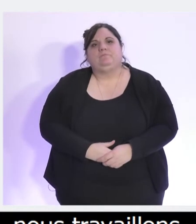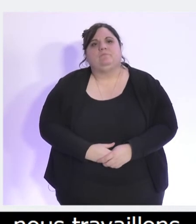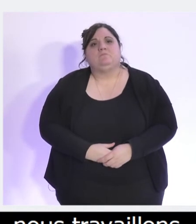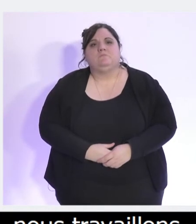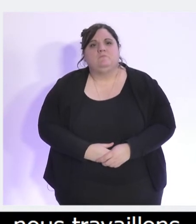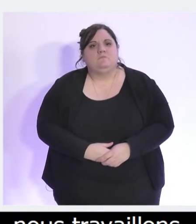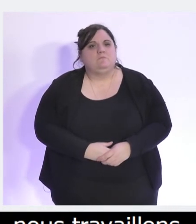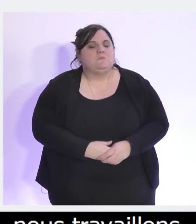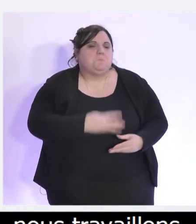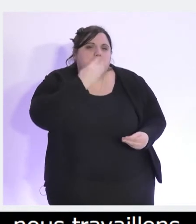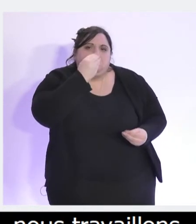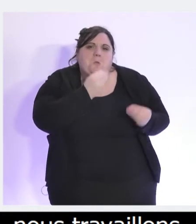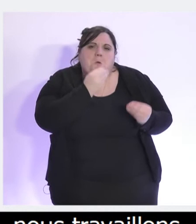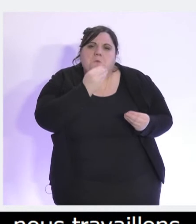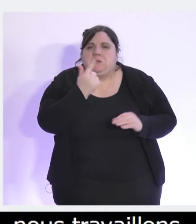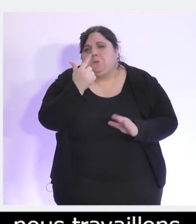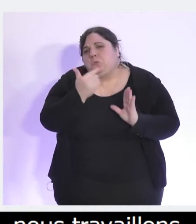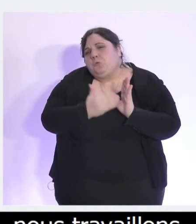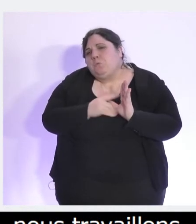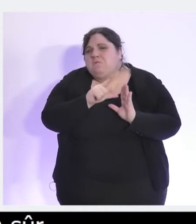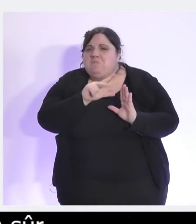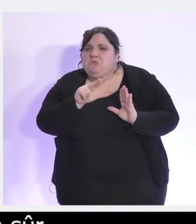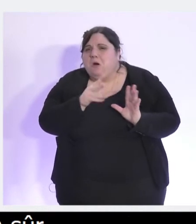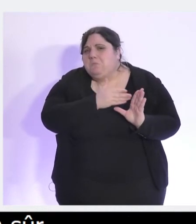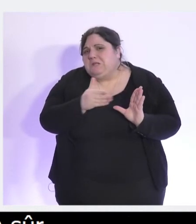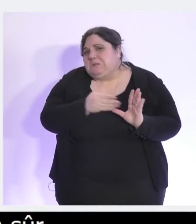I think so. voilà, 2023 qui